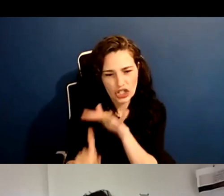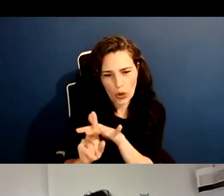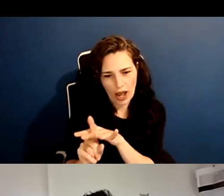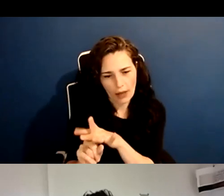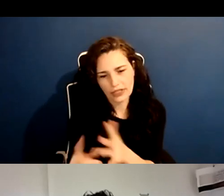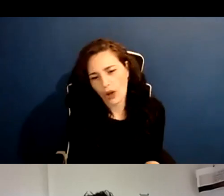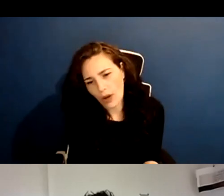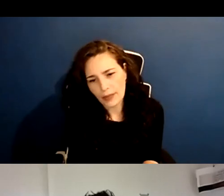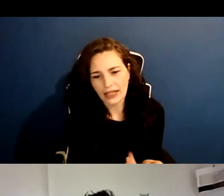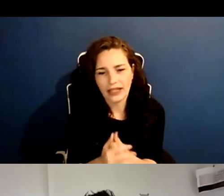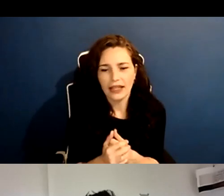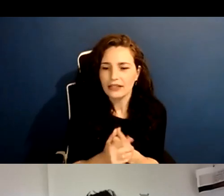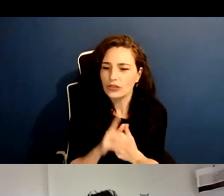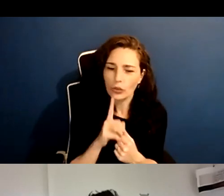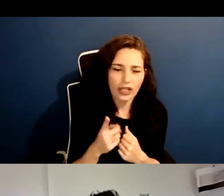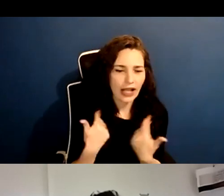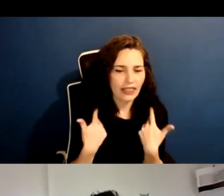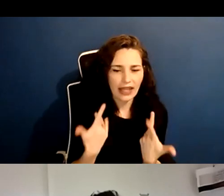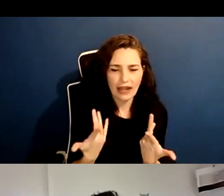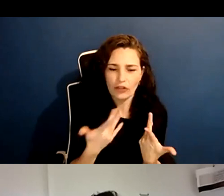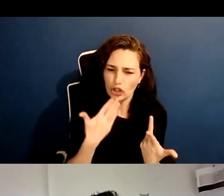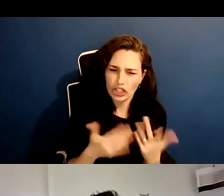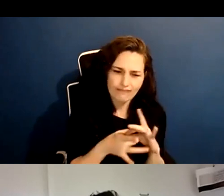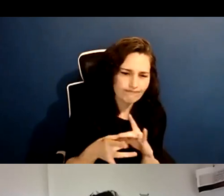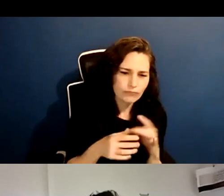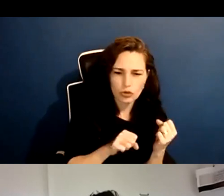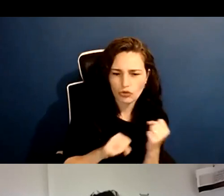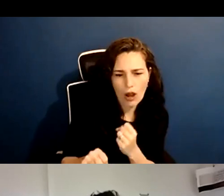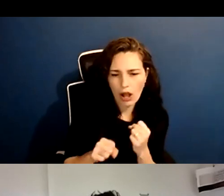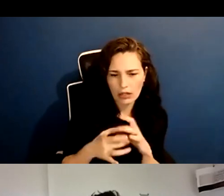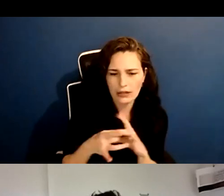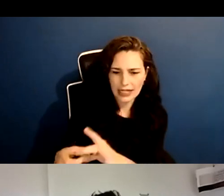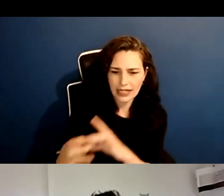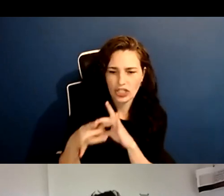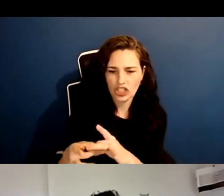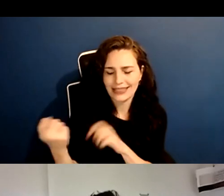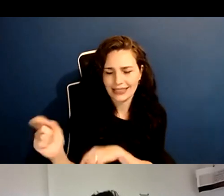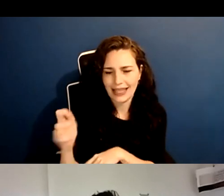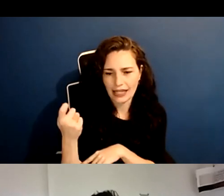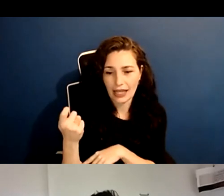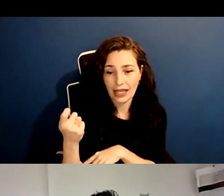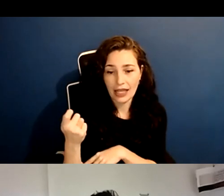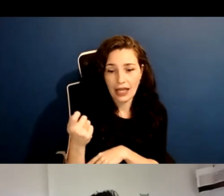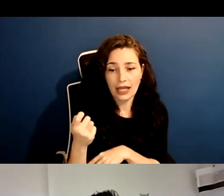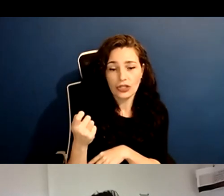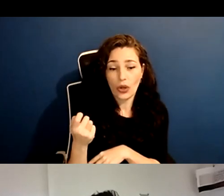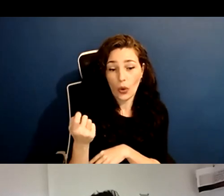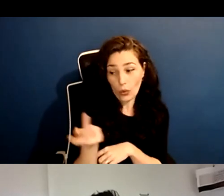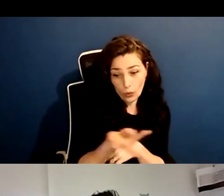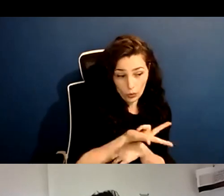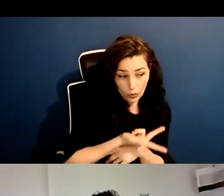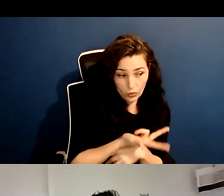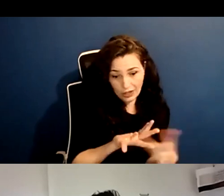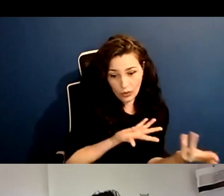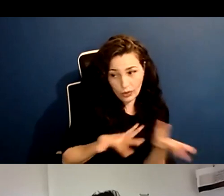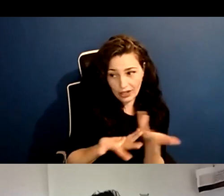you know, like really strong connections with the character. So that really helped us when we didn't have the money, yeah? So we kind of kept going, you